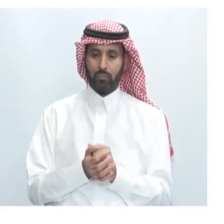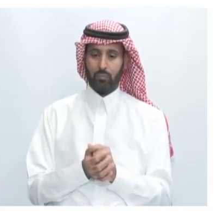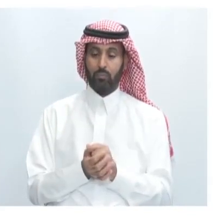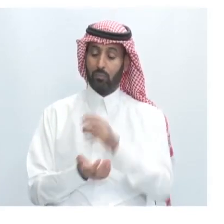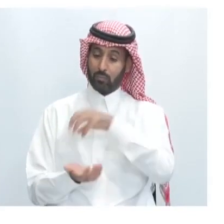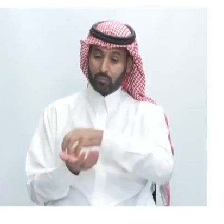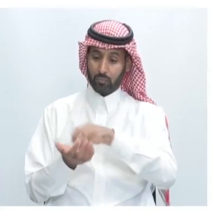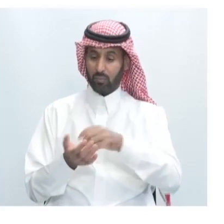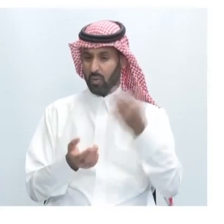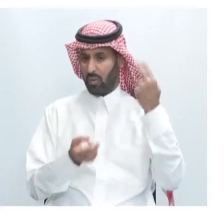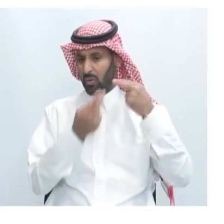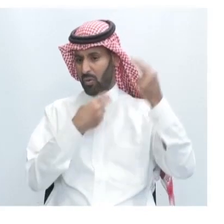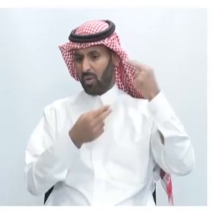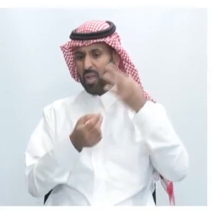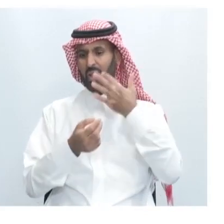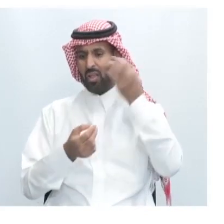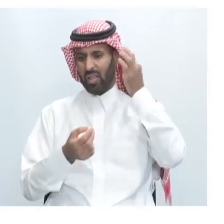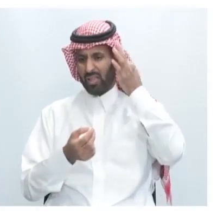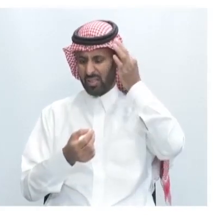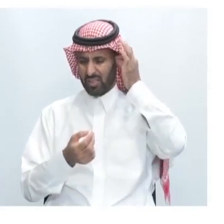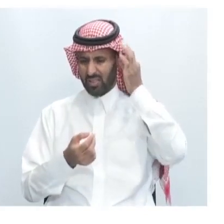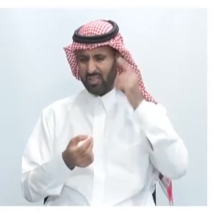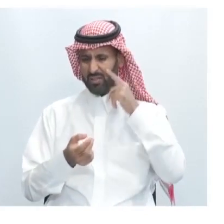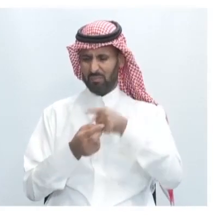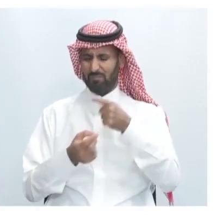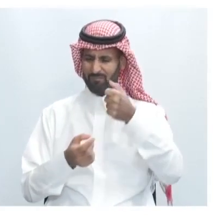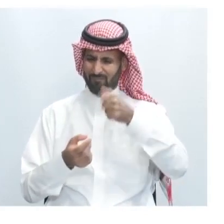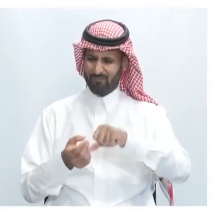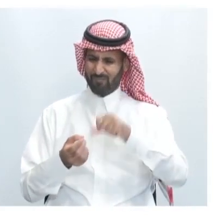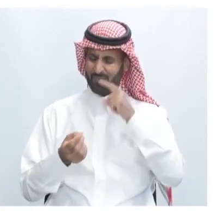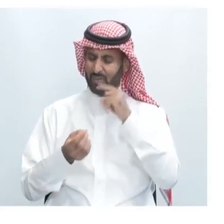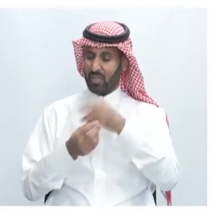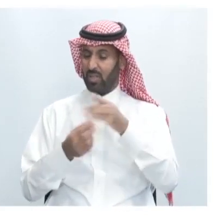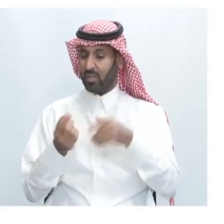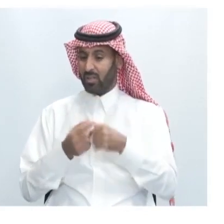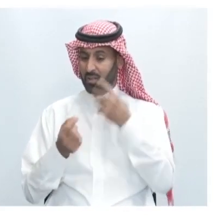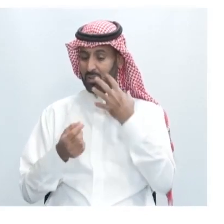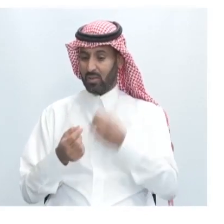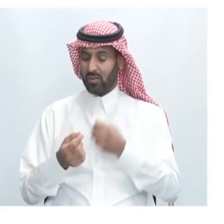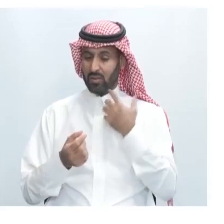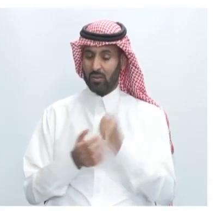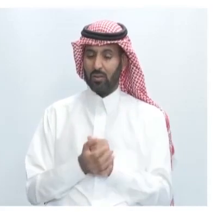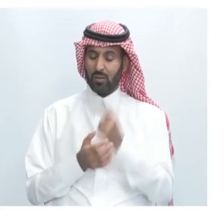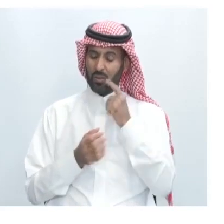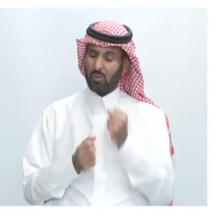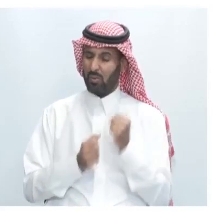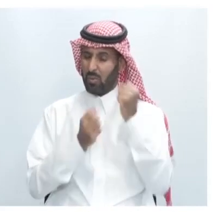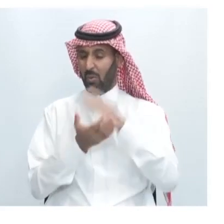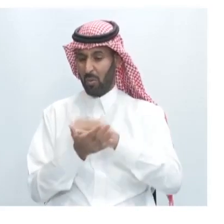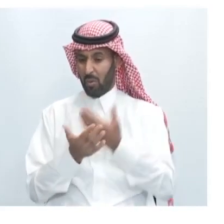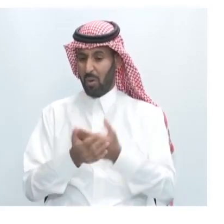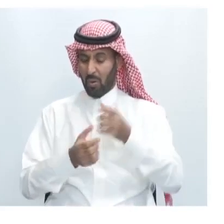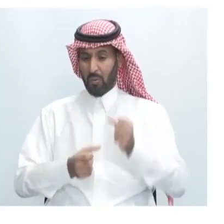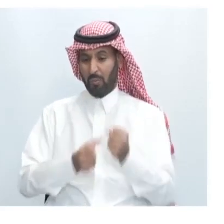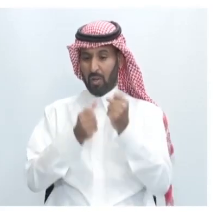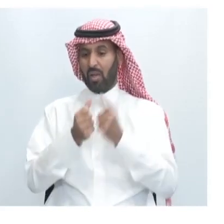many cultures, black symbolizes death and mourning, and so black is the traditional color worn to funerals. However, in